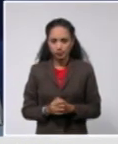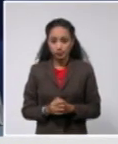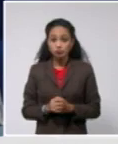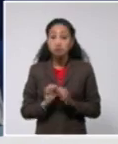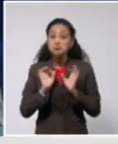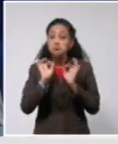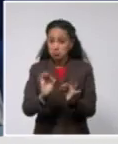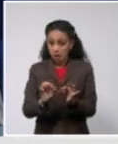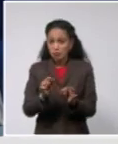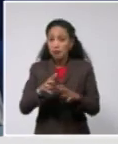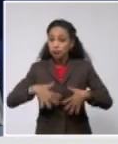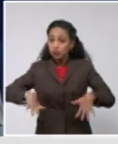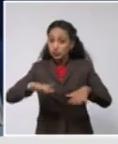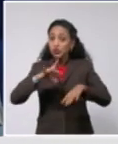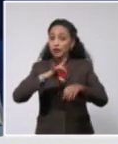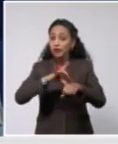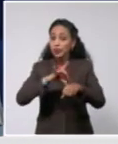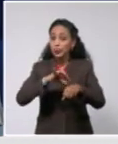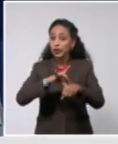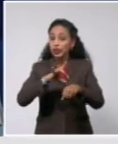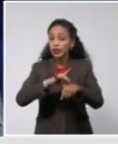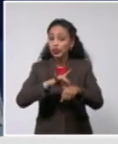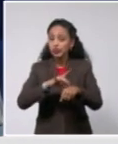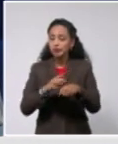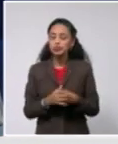To summarize, of the